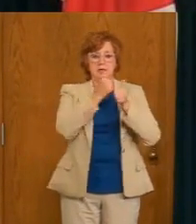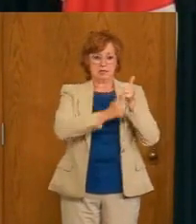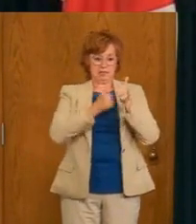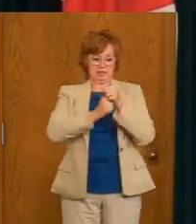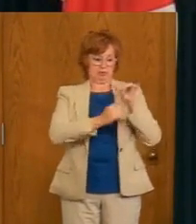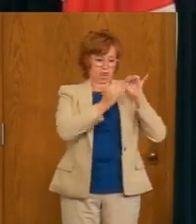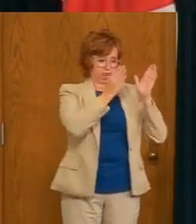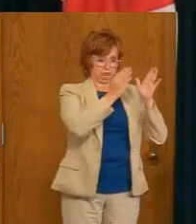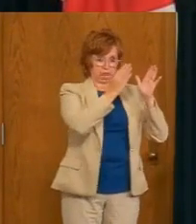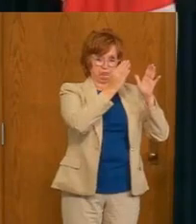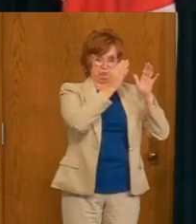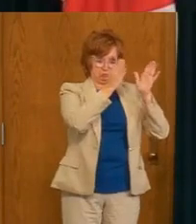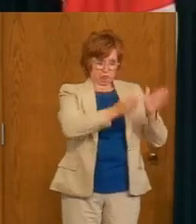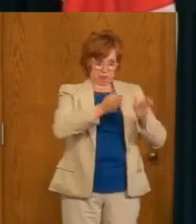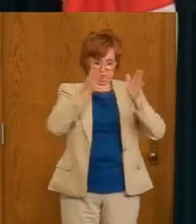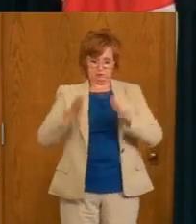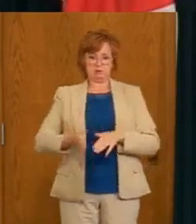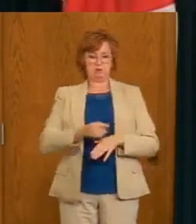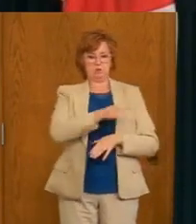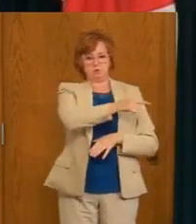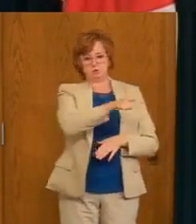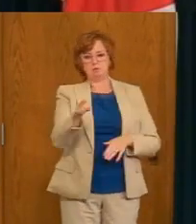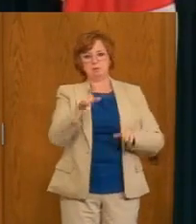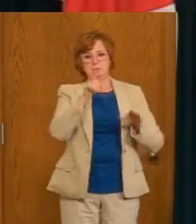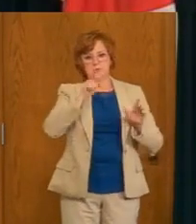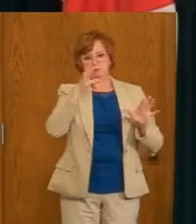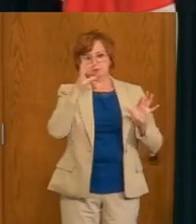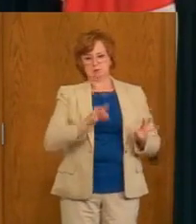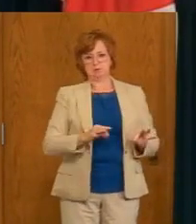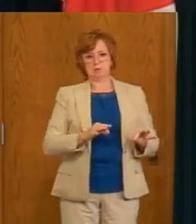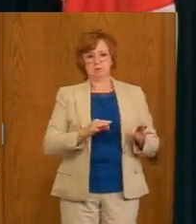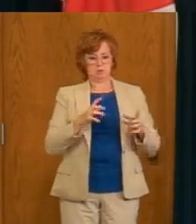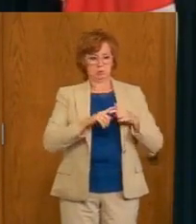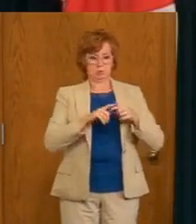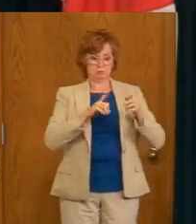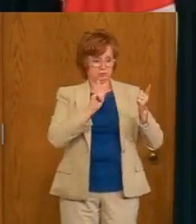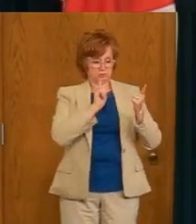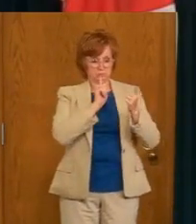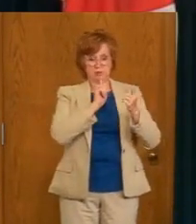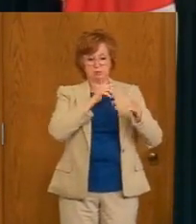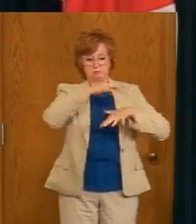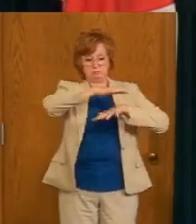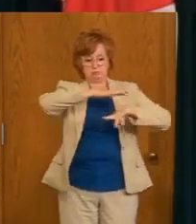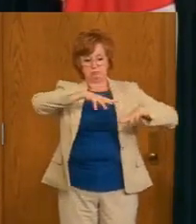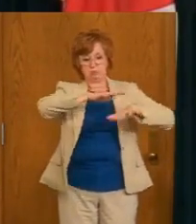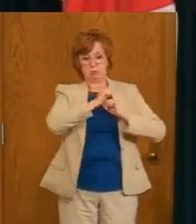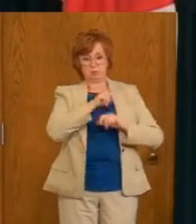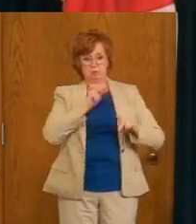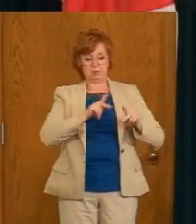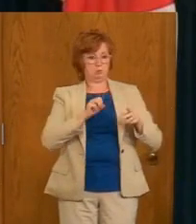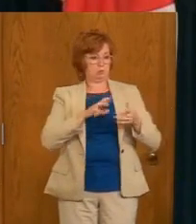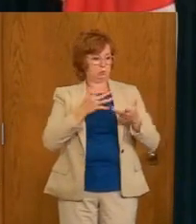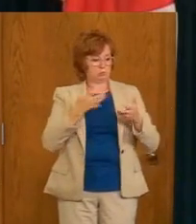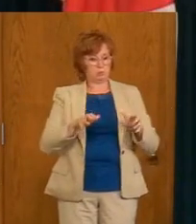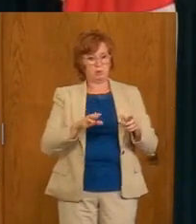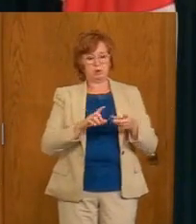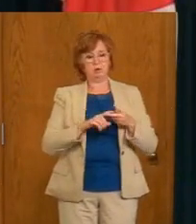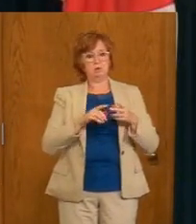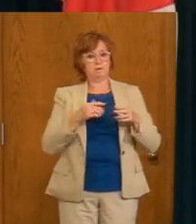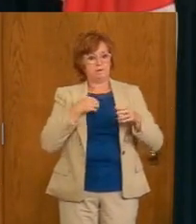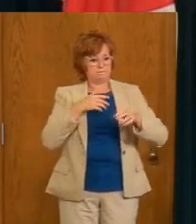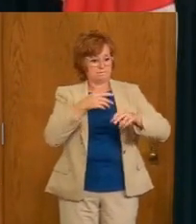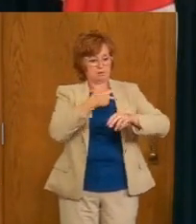mask. We still recommend you be fully vaccinated if you choose to visit your loved ones in long-term care. And that's what we are seeing right